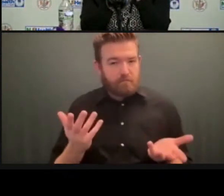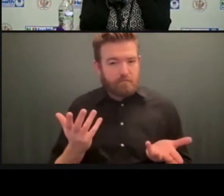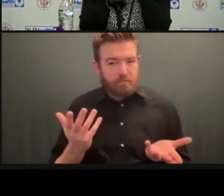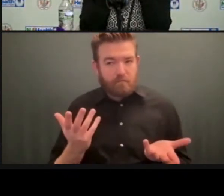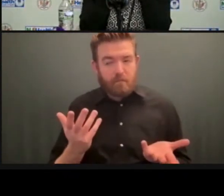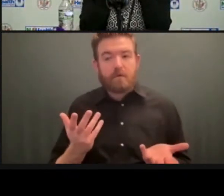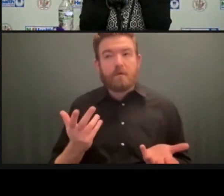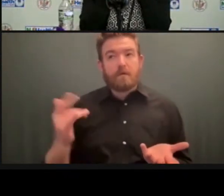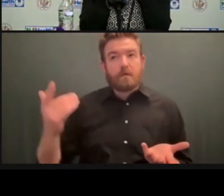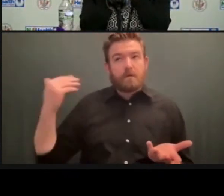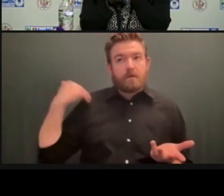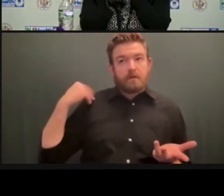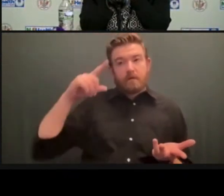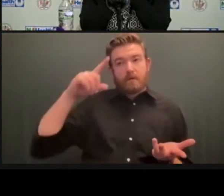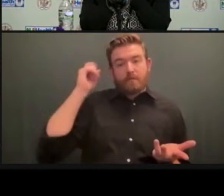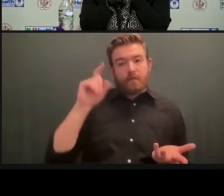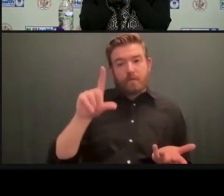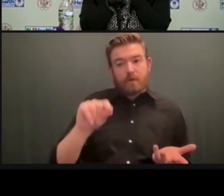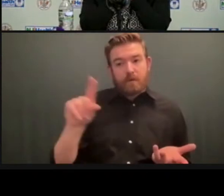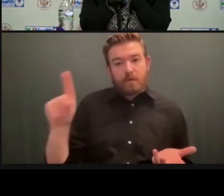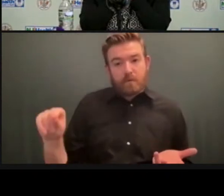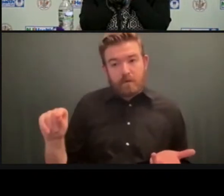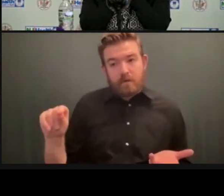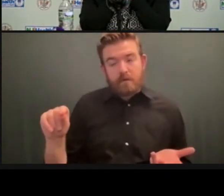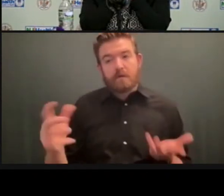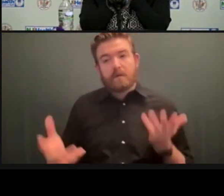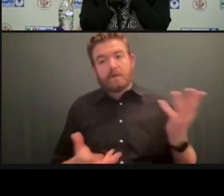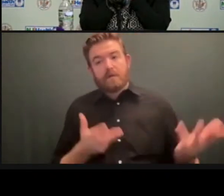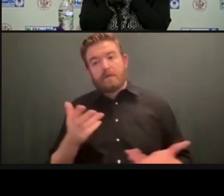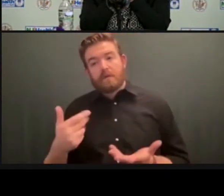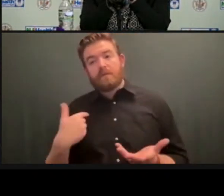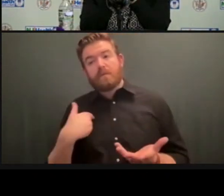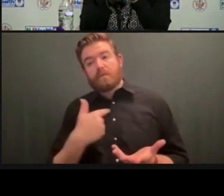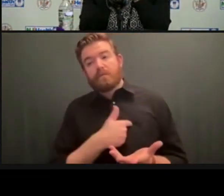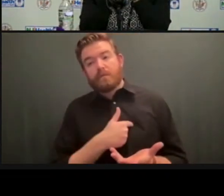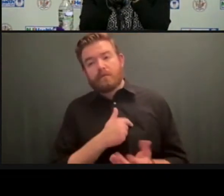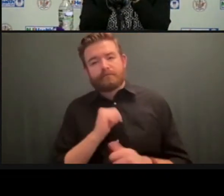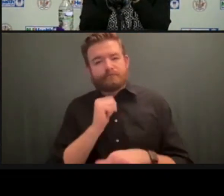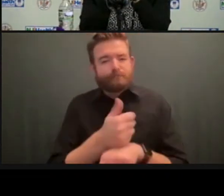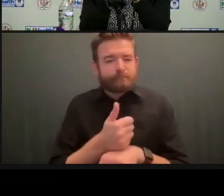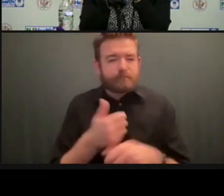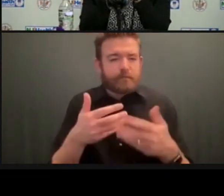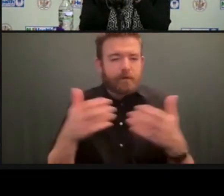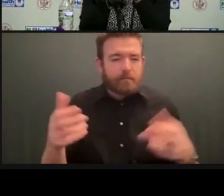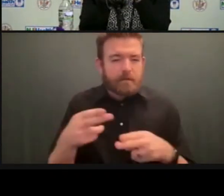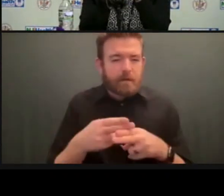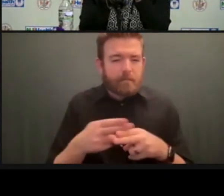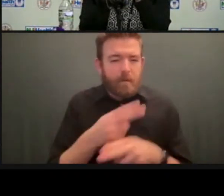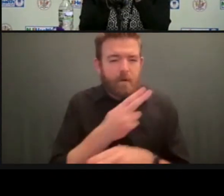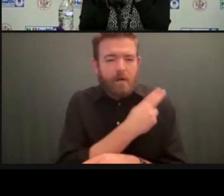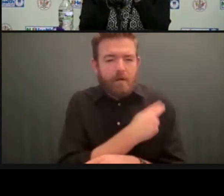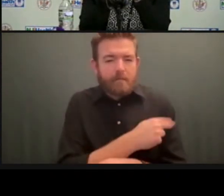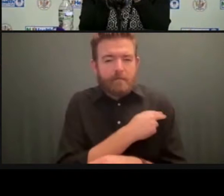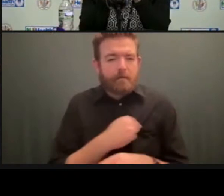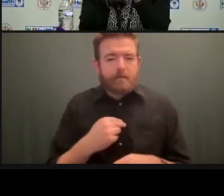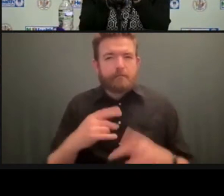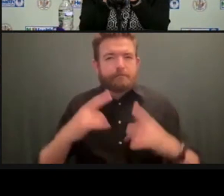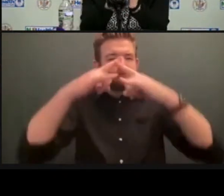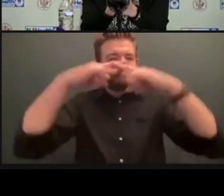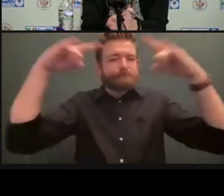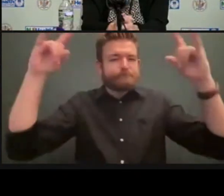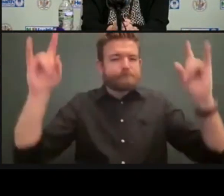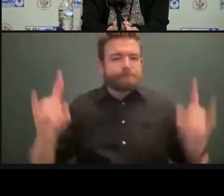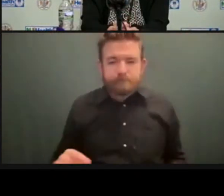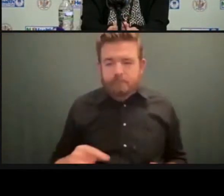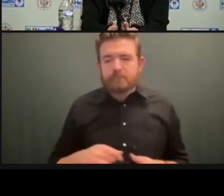the weapons was a separate field medical station unto itself. And that model is